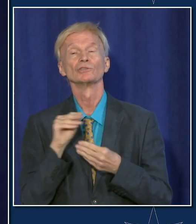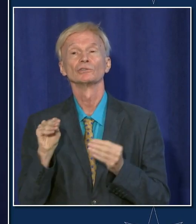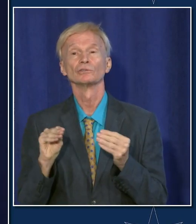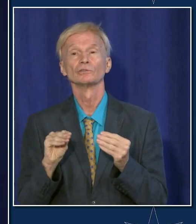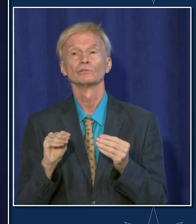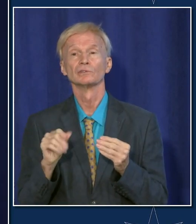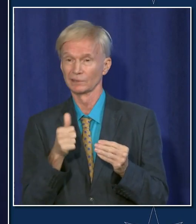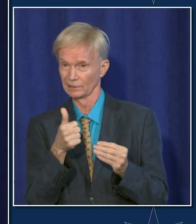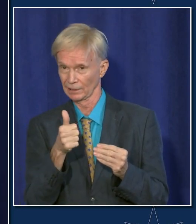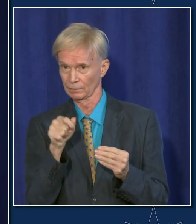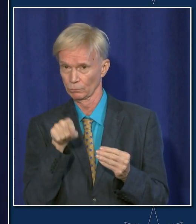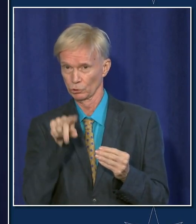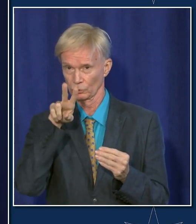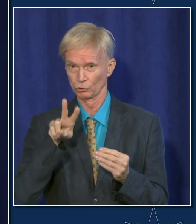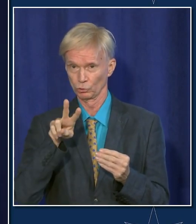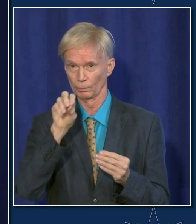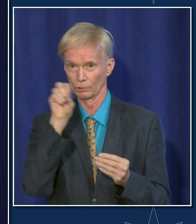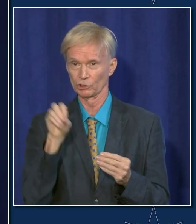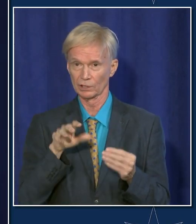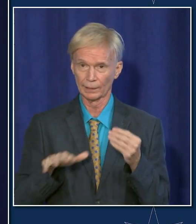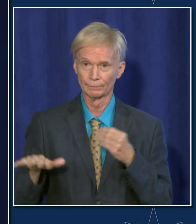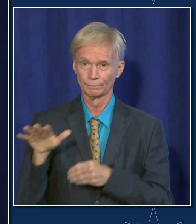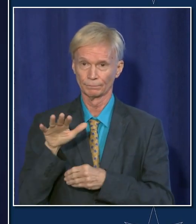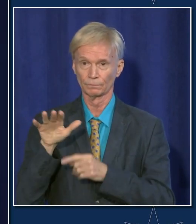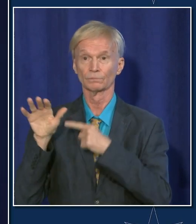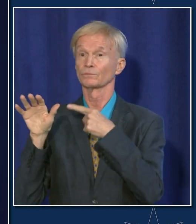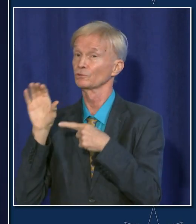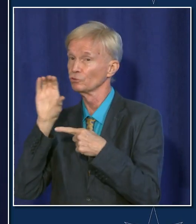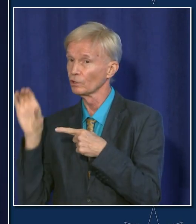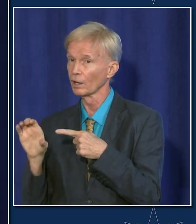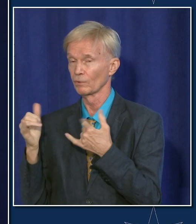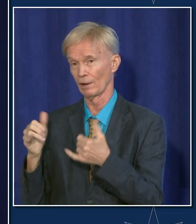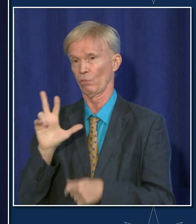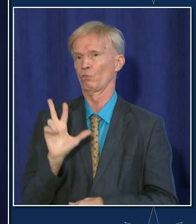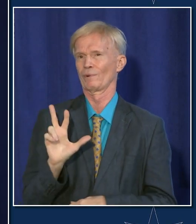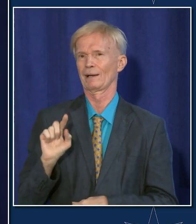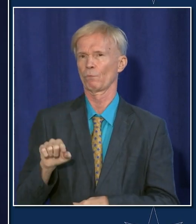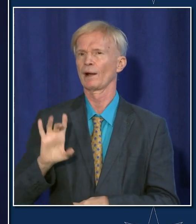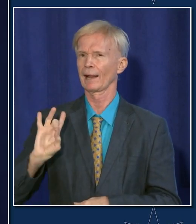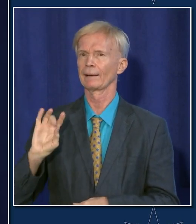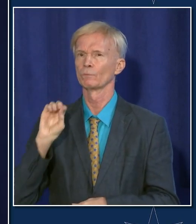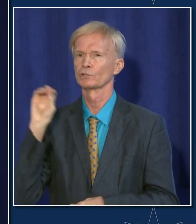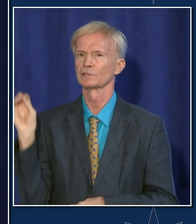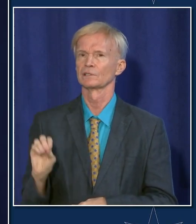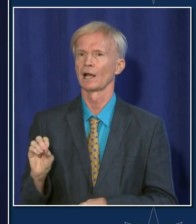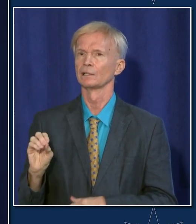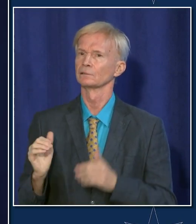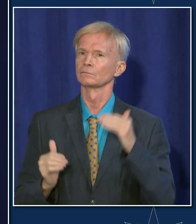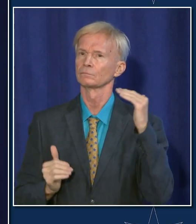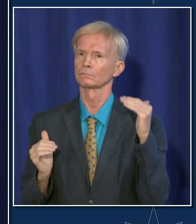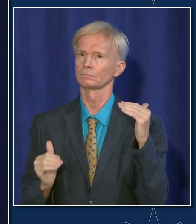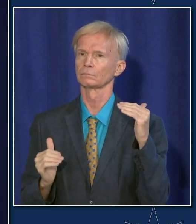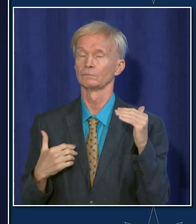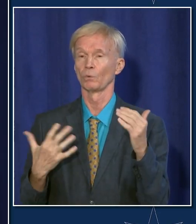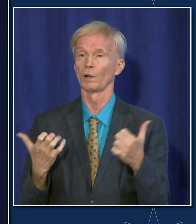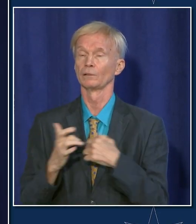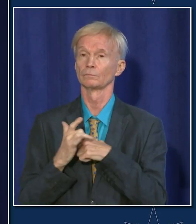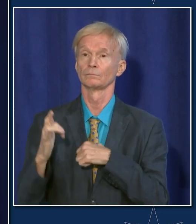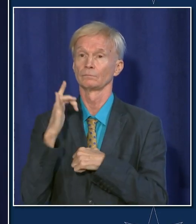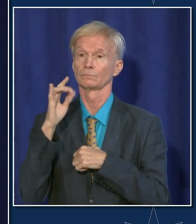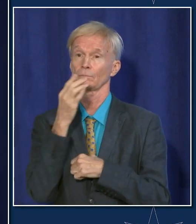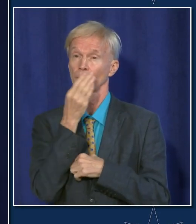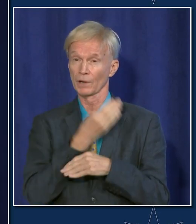is 10.2%. Chicago, again, currently at 3.8%. And I want to highlight on this map, the